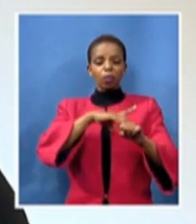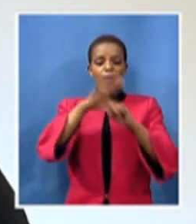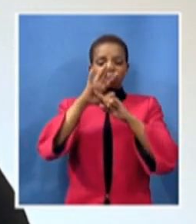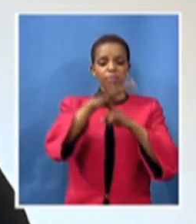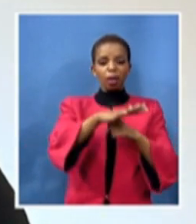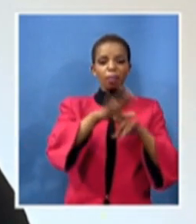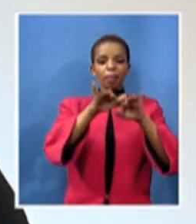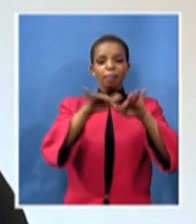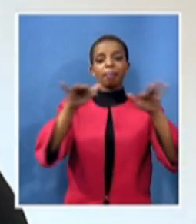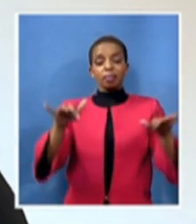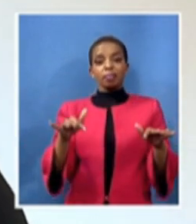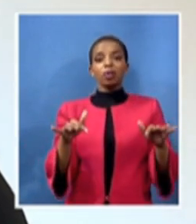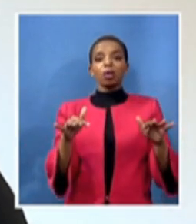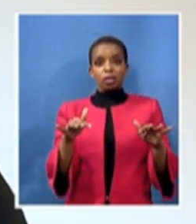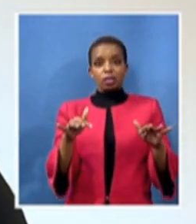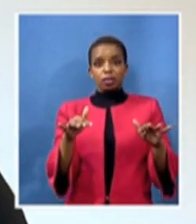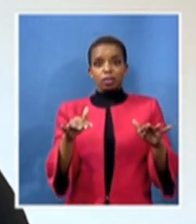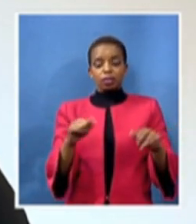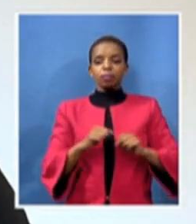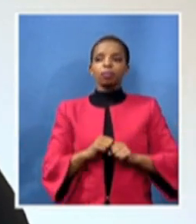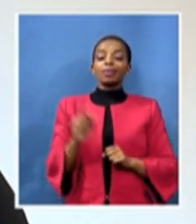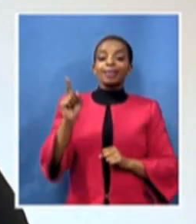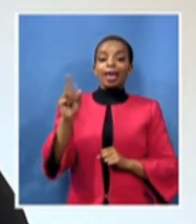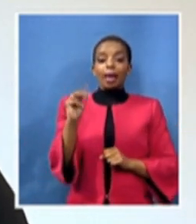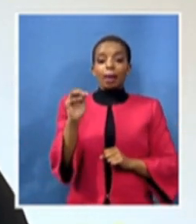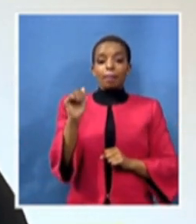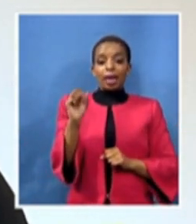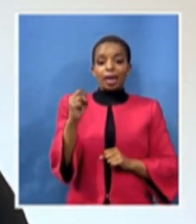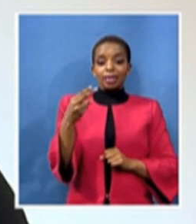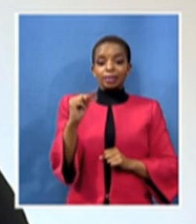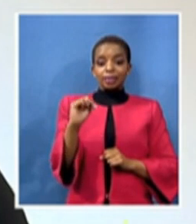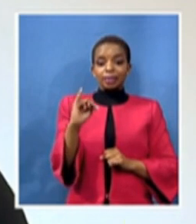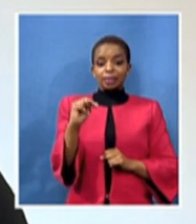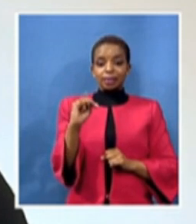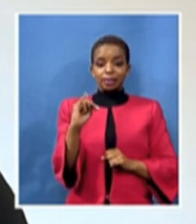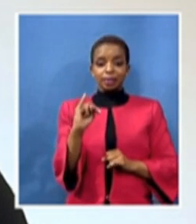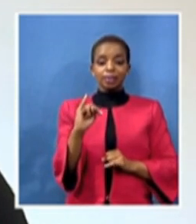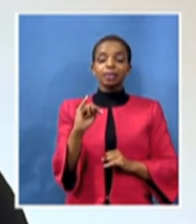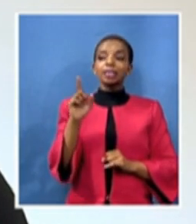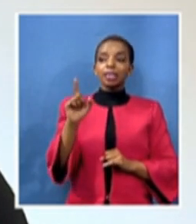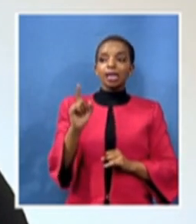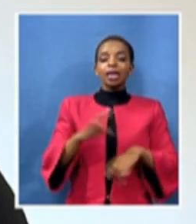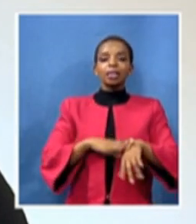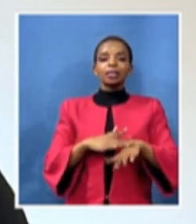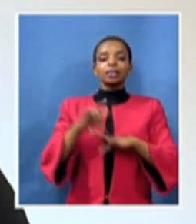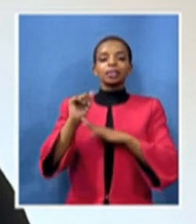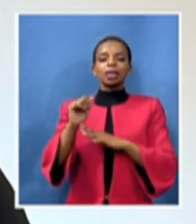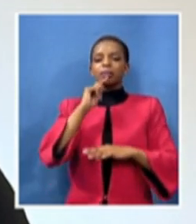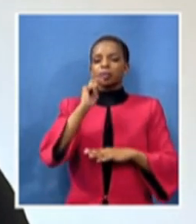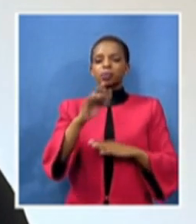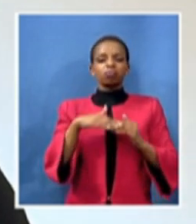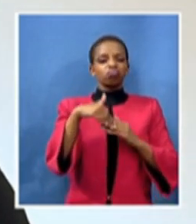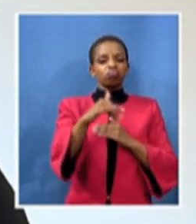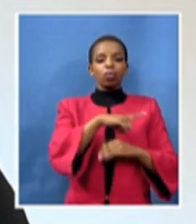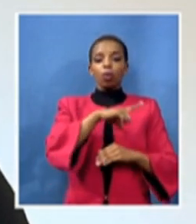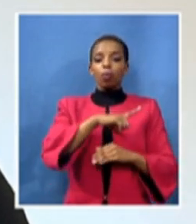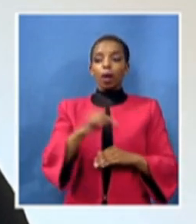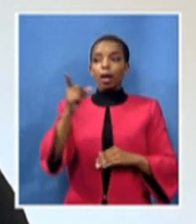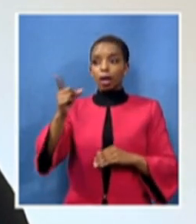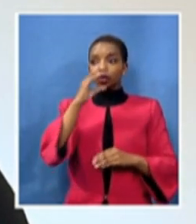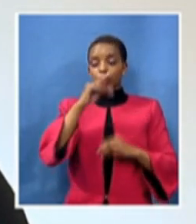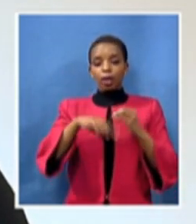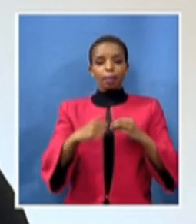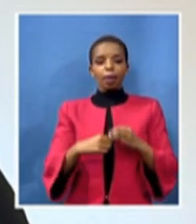Mashinini was far ahead of his time, as he spoke of the type of education given to a black child was meant to make a